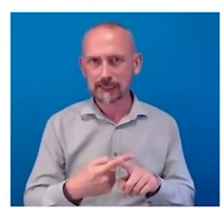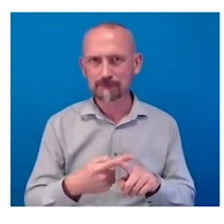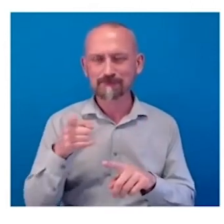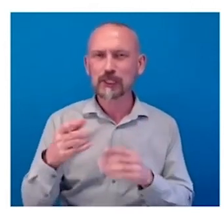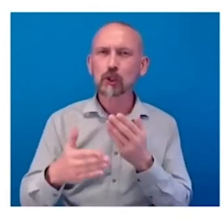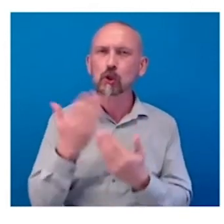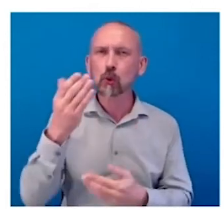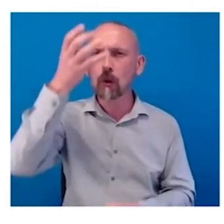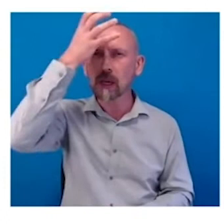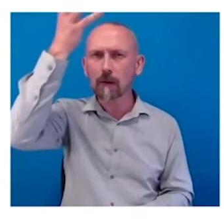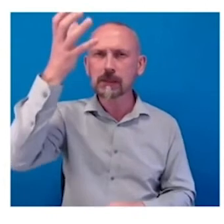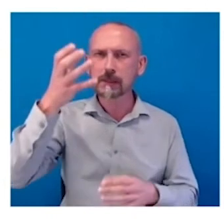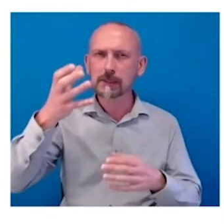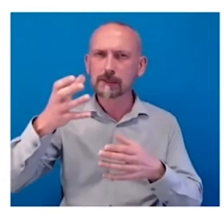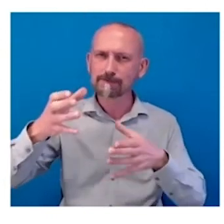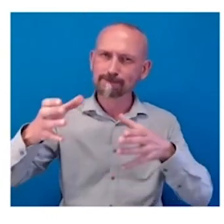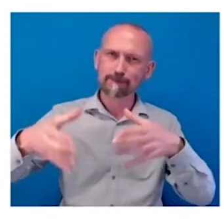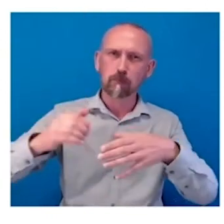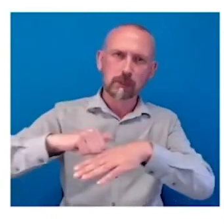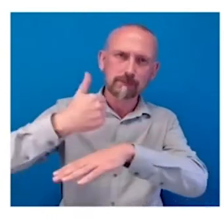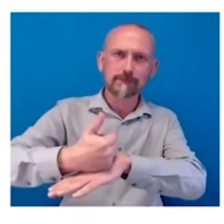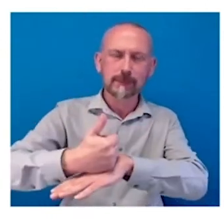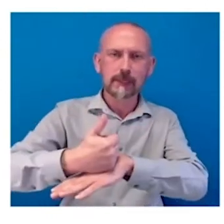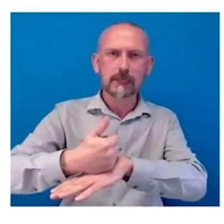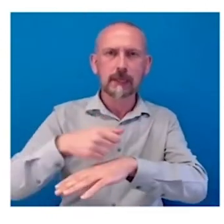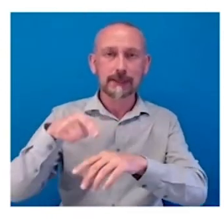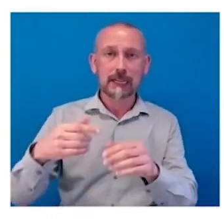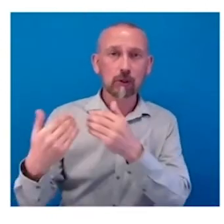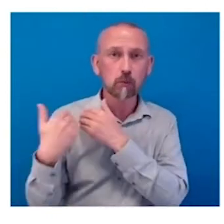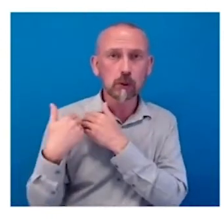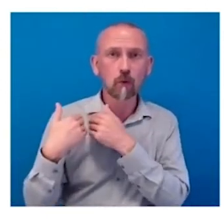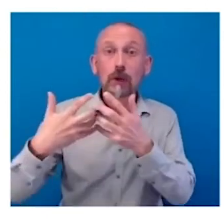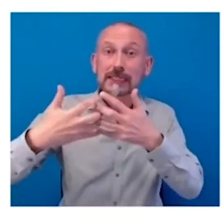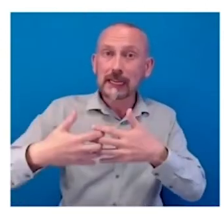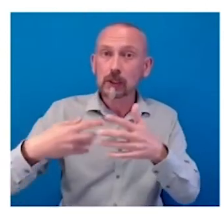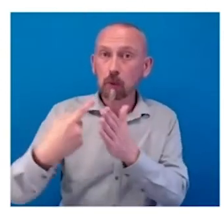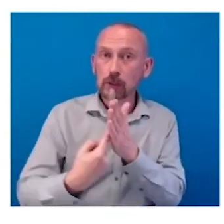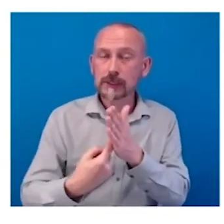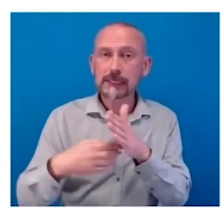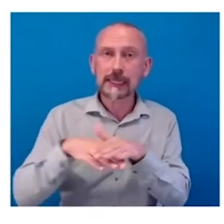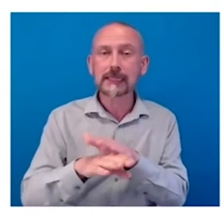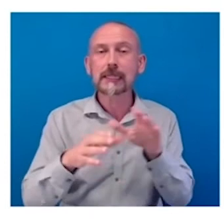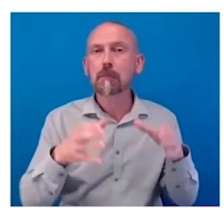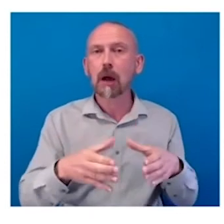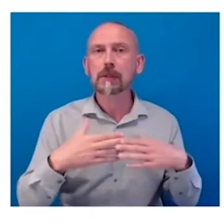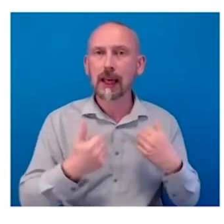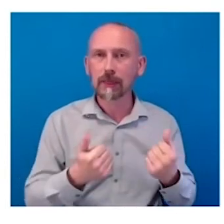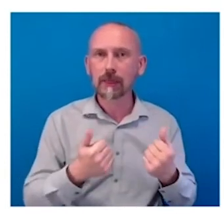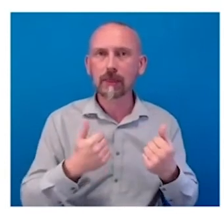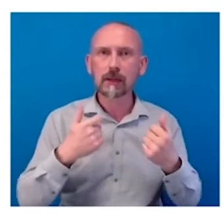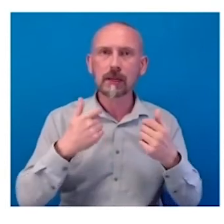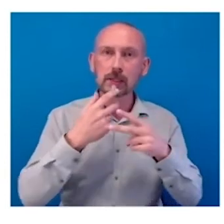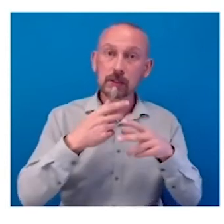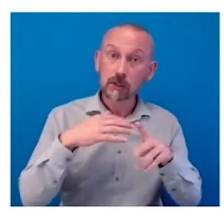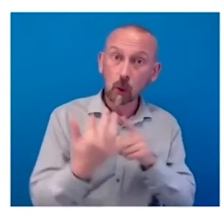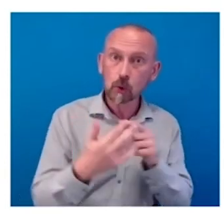agency which is responsible for the development of all tech policy within the Department of Health and Social Care. And NHSX has